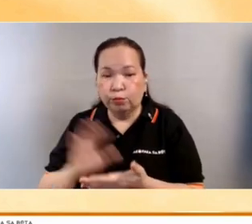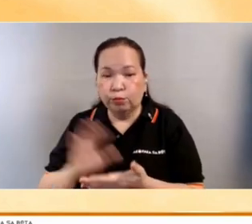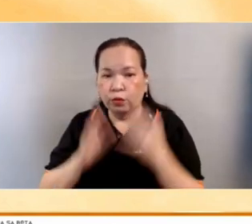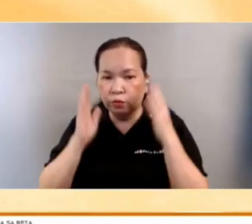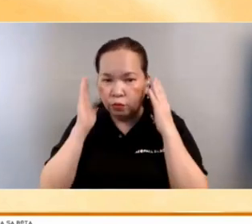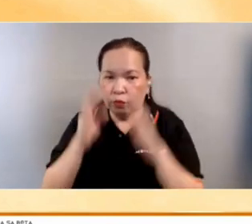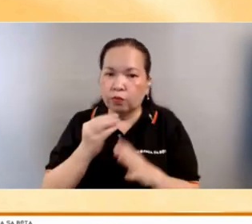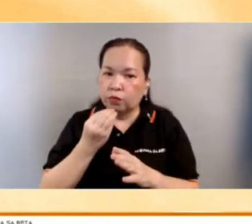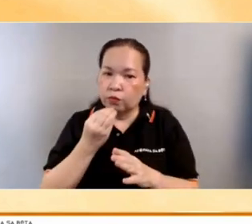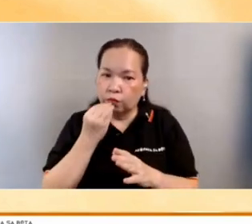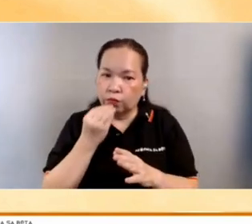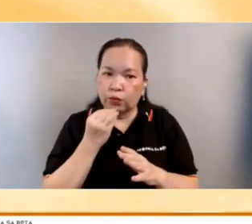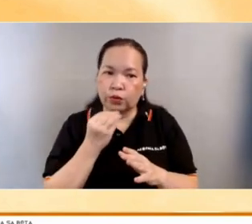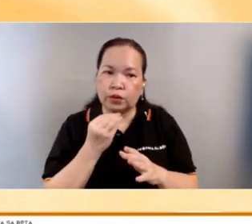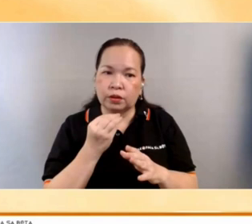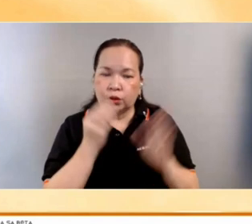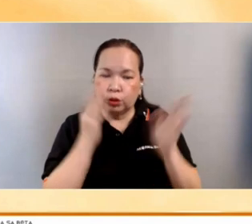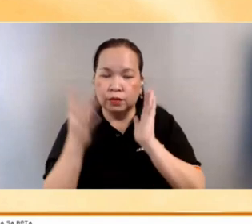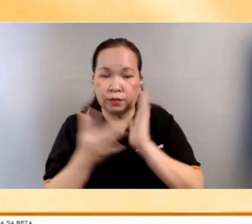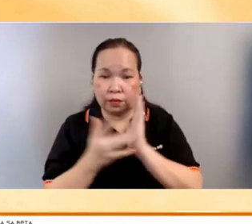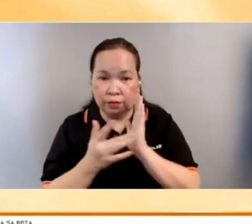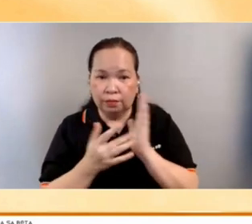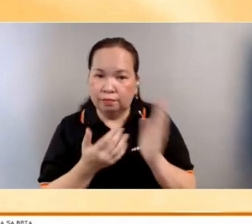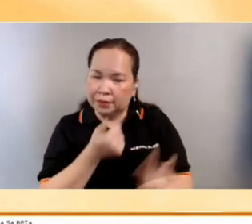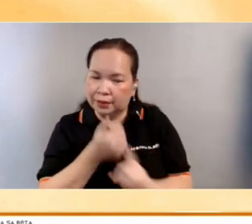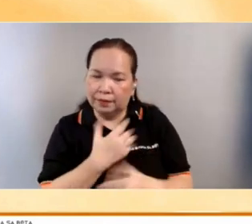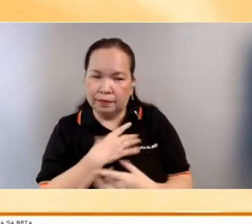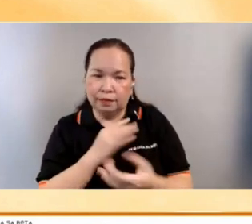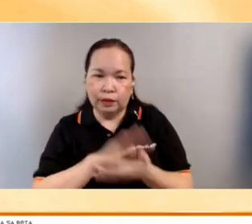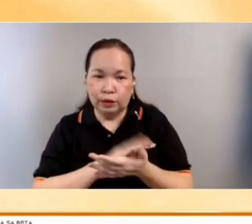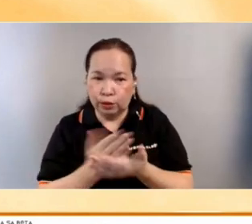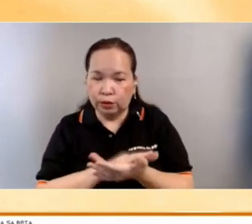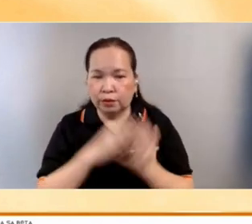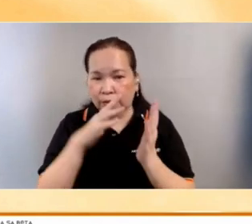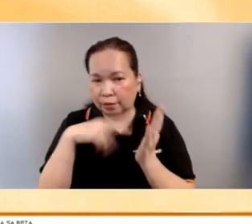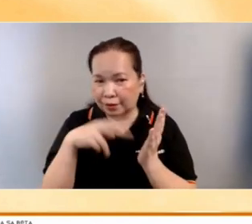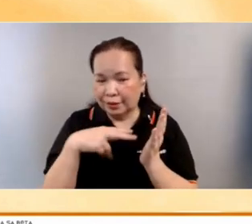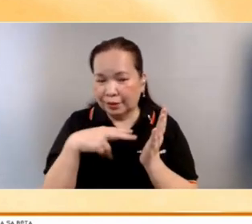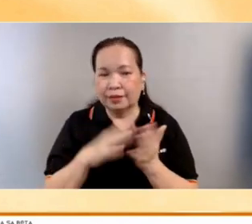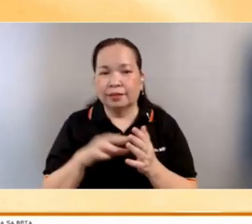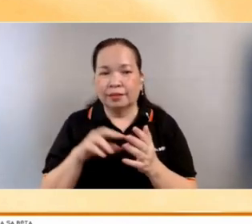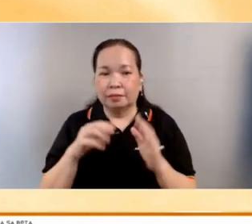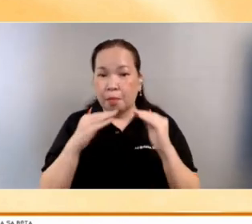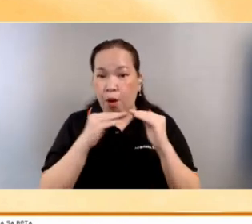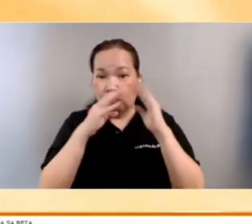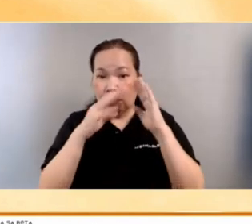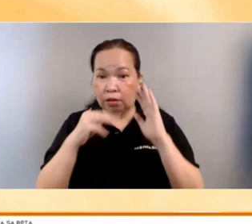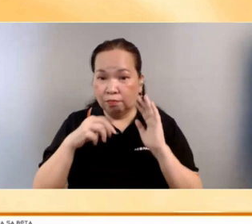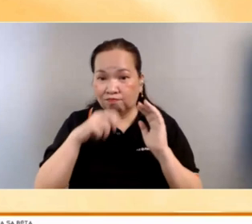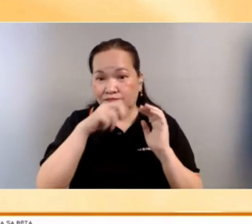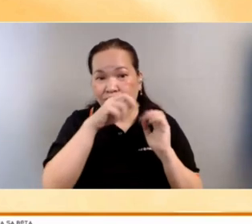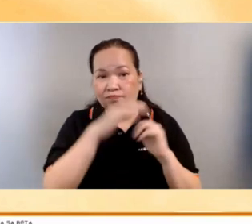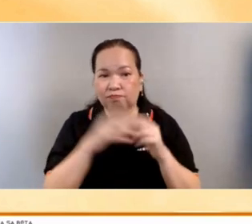Preparation, Service Technology. She loves cooking, painting, hiking, and listening to music. She joined